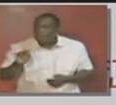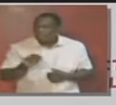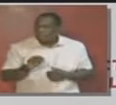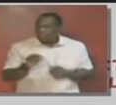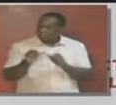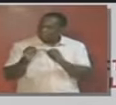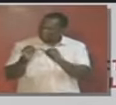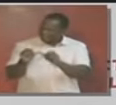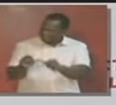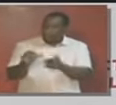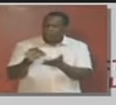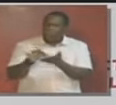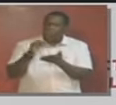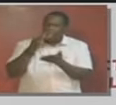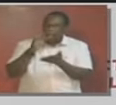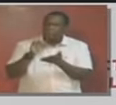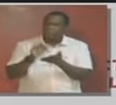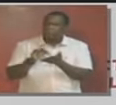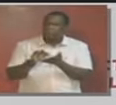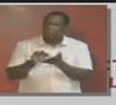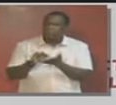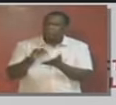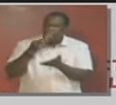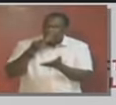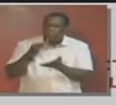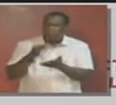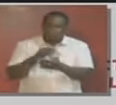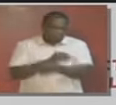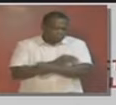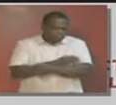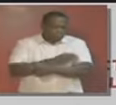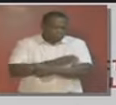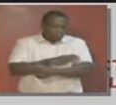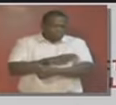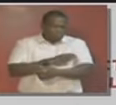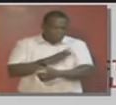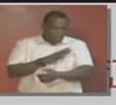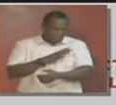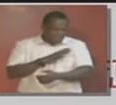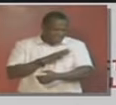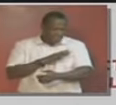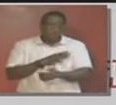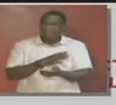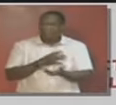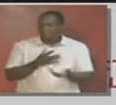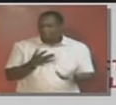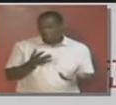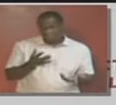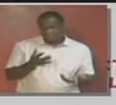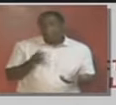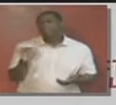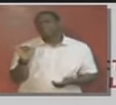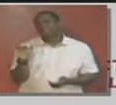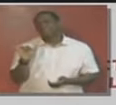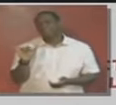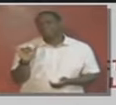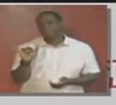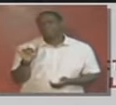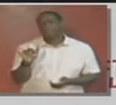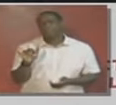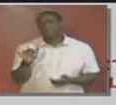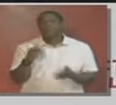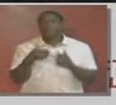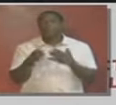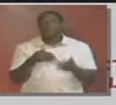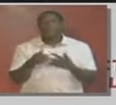want to do at this point in time. We want to keep our foot on the brake. We want to continue taking our population meds, and our population meds are those 3